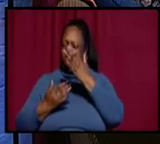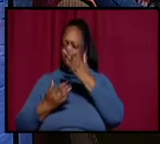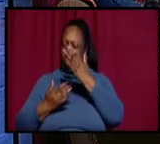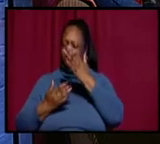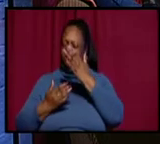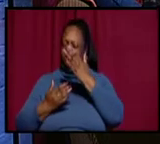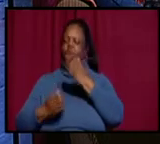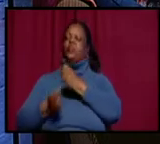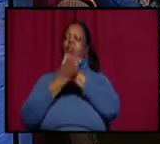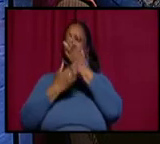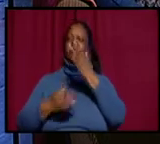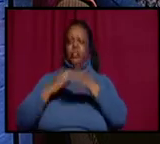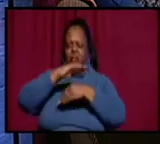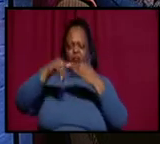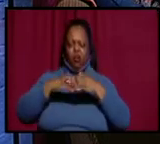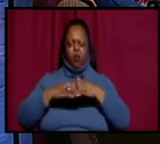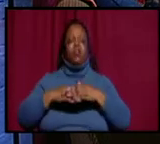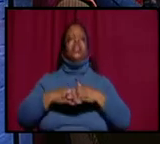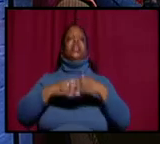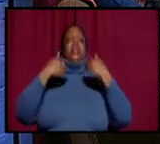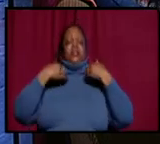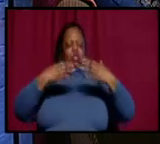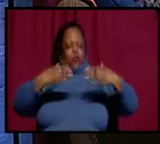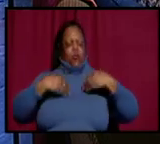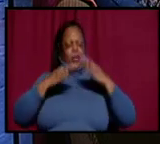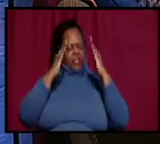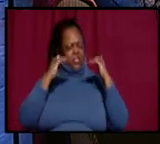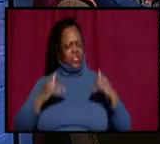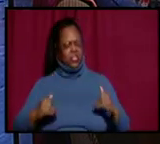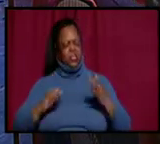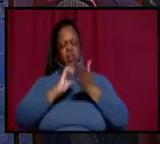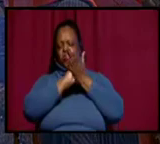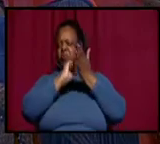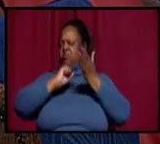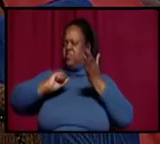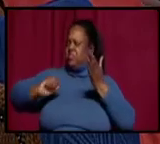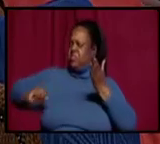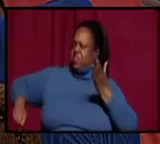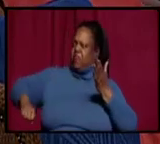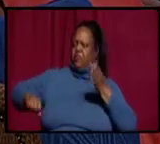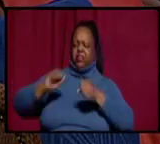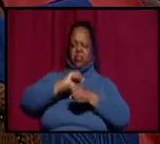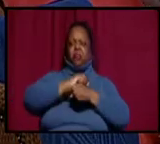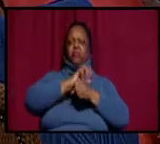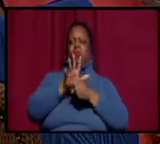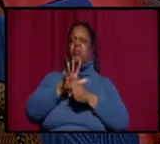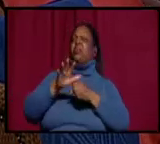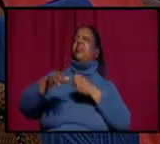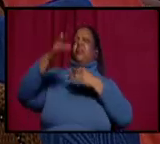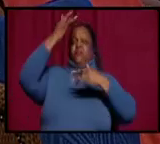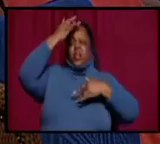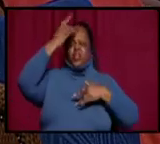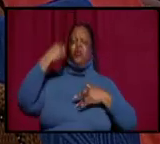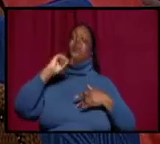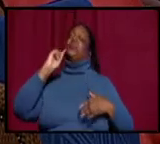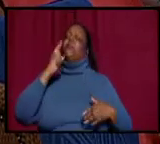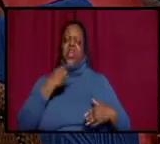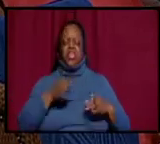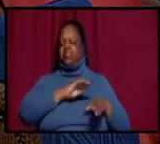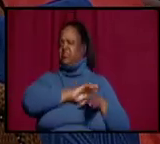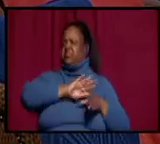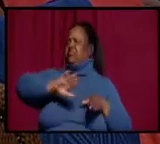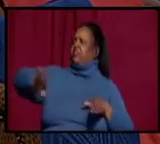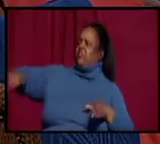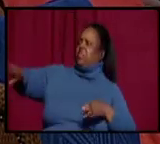sinuses. The blood in the respiratory system. We cast out now coronavirus. We command it to go in the